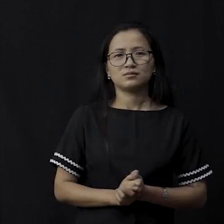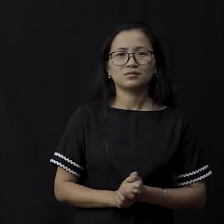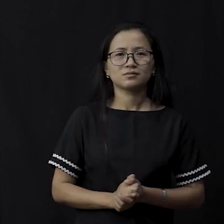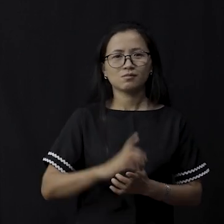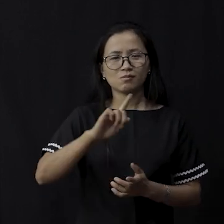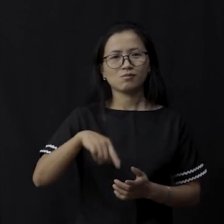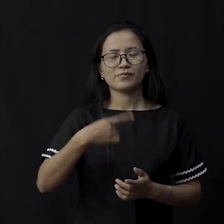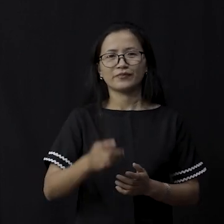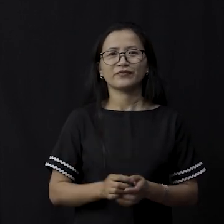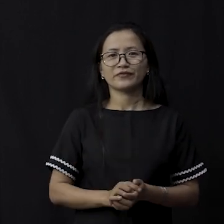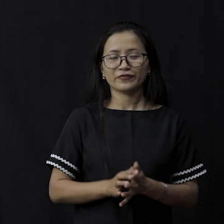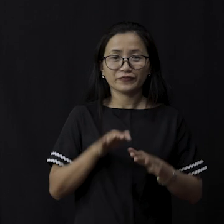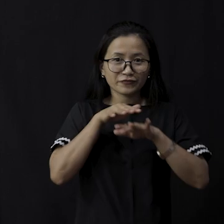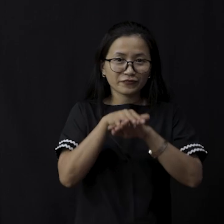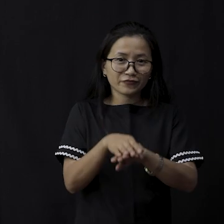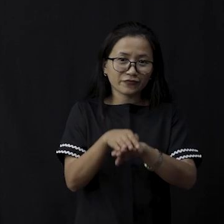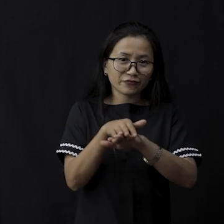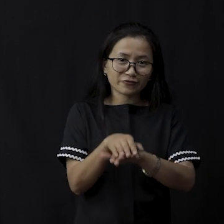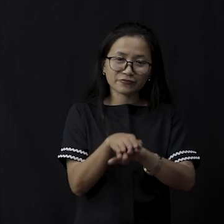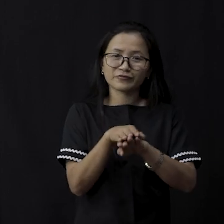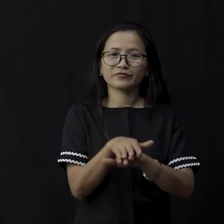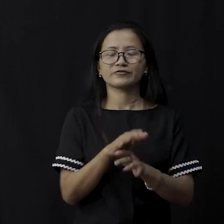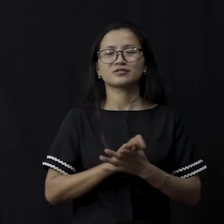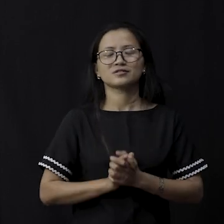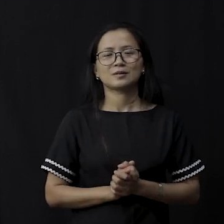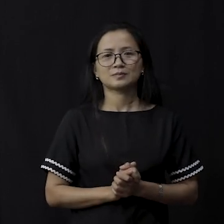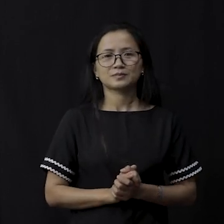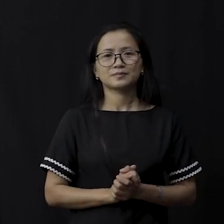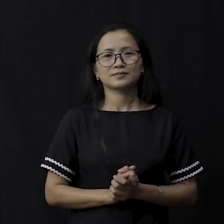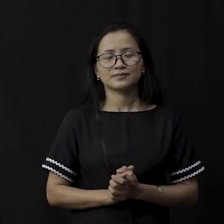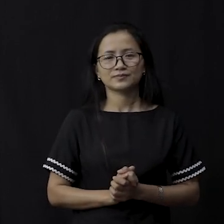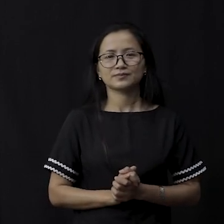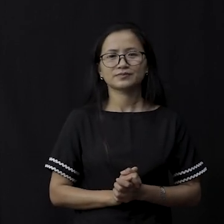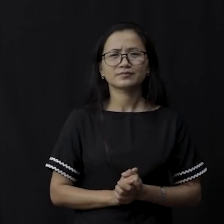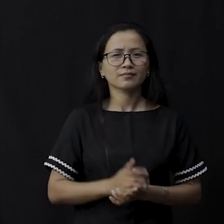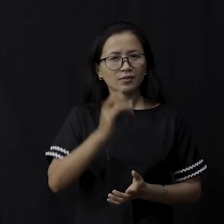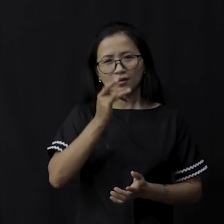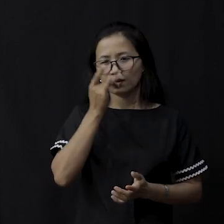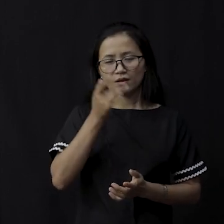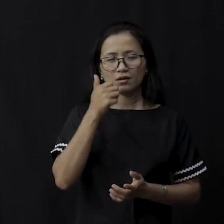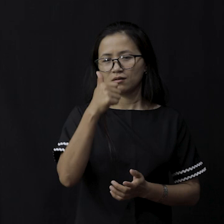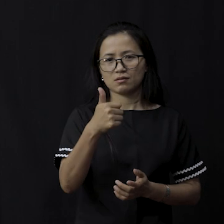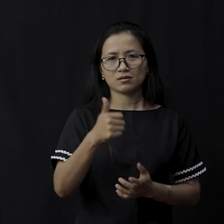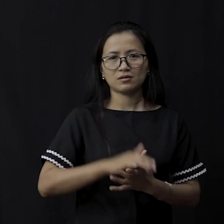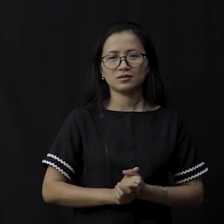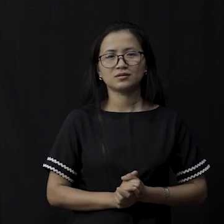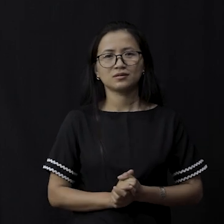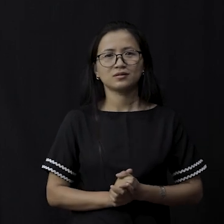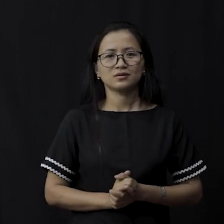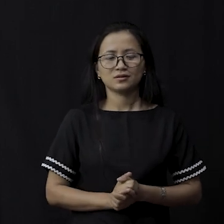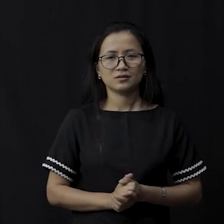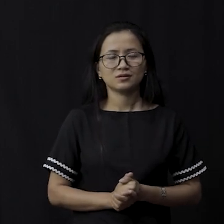And next, fish. Yes, fish is also very tasty. Then again,